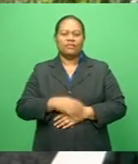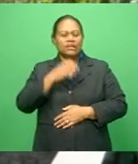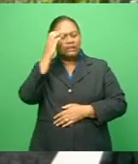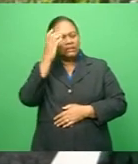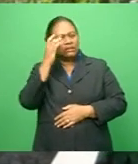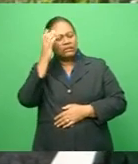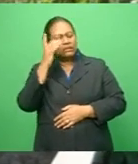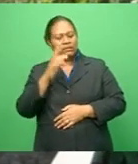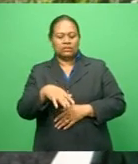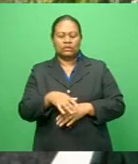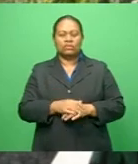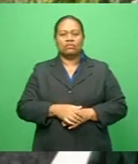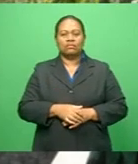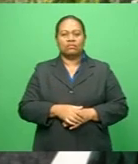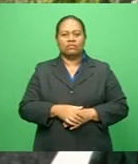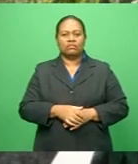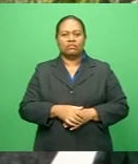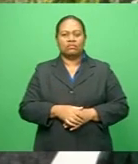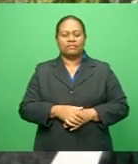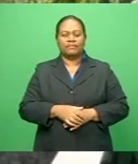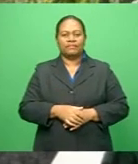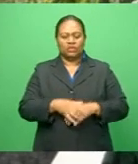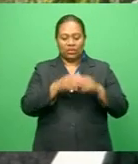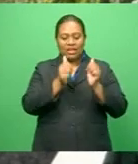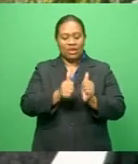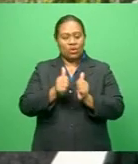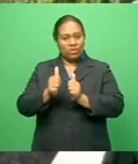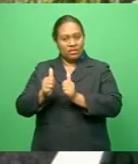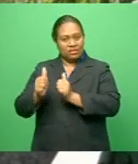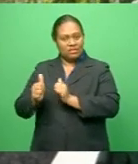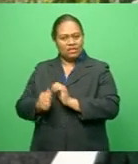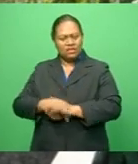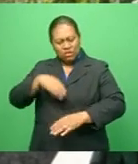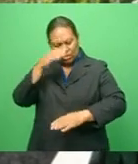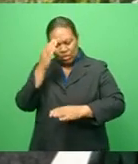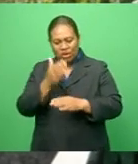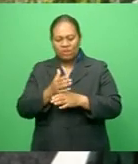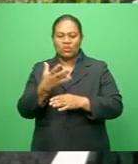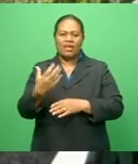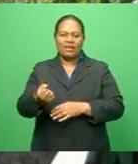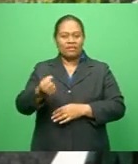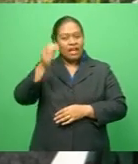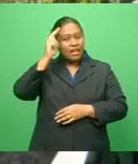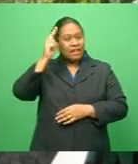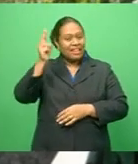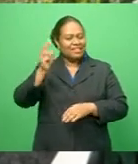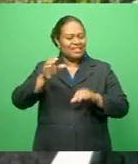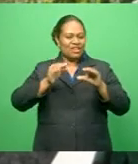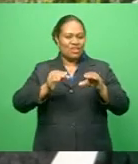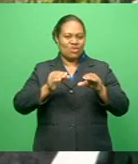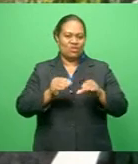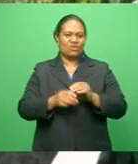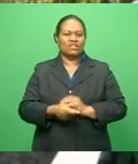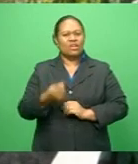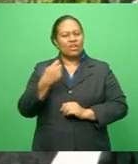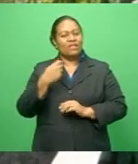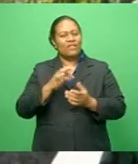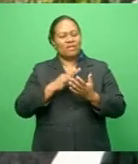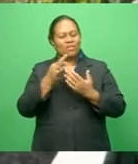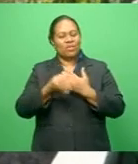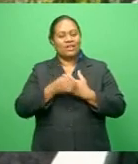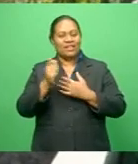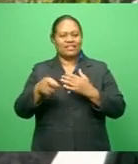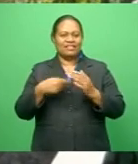the relocation arrangements, we hope to have our national coach in place in February next year.